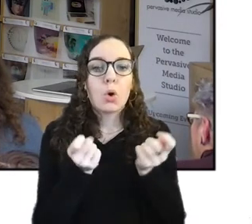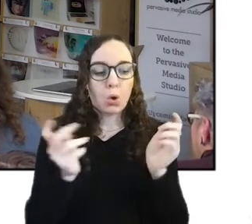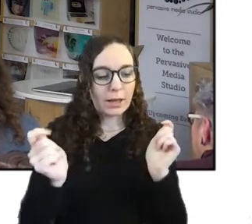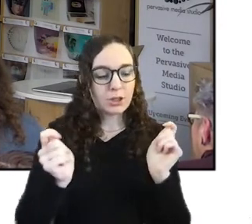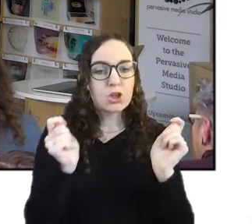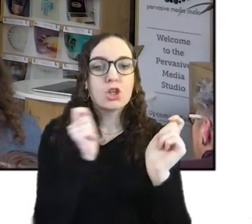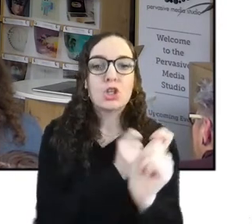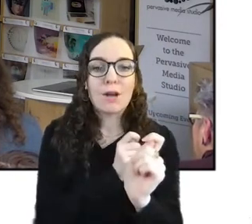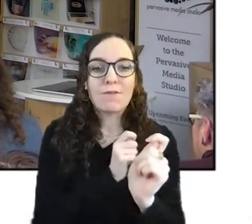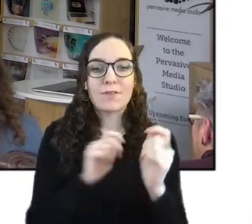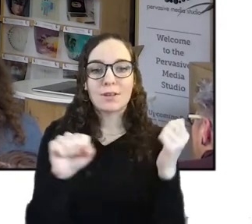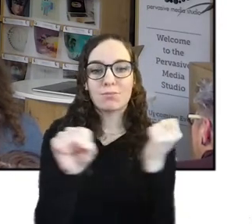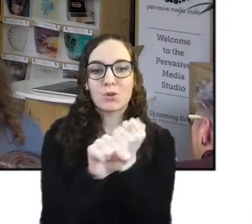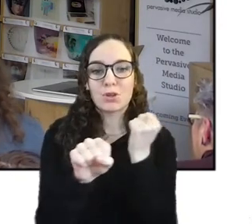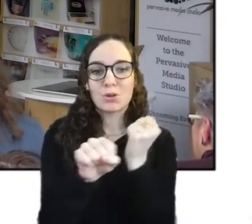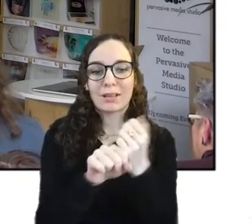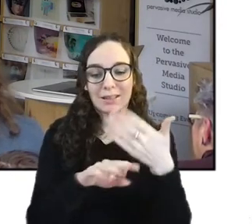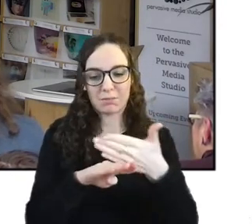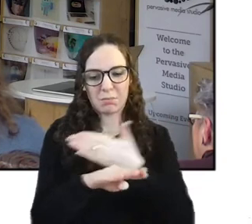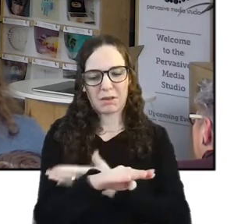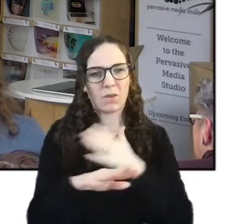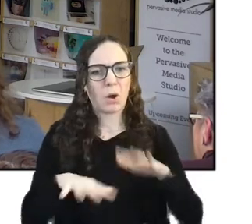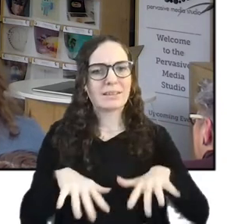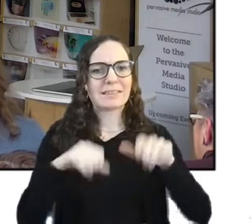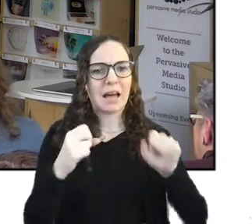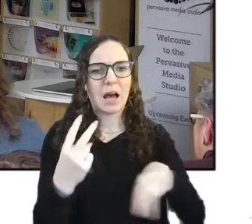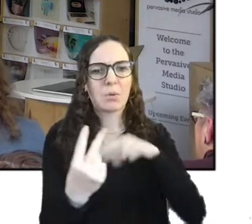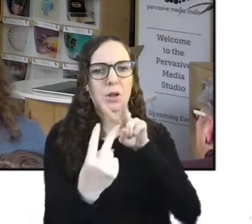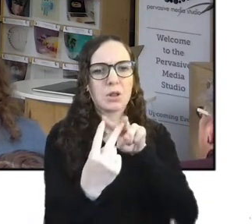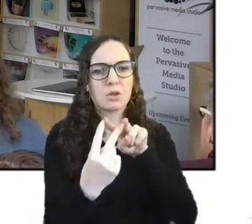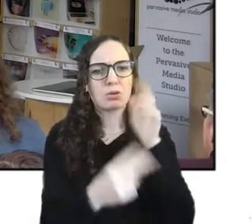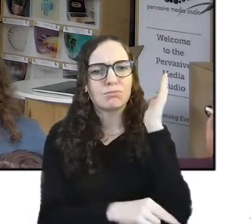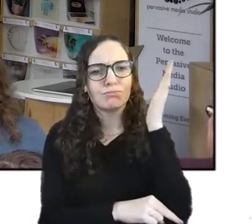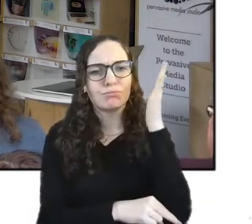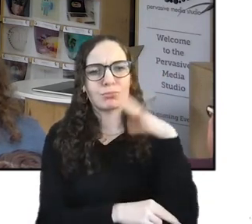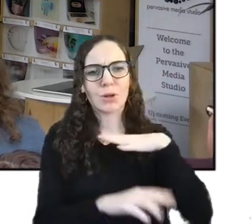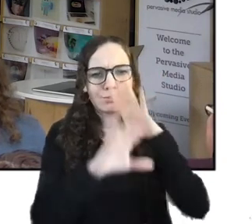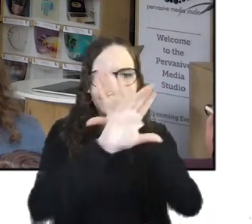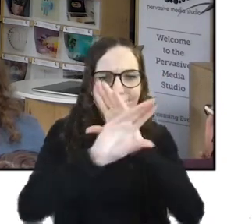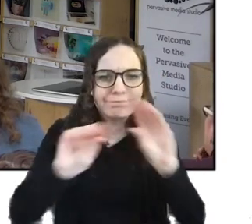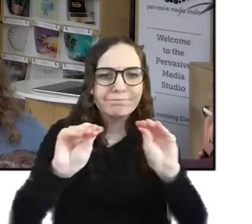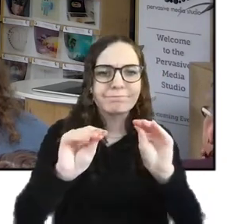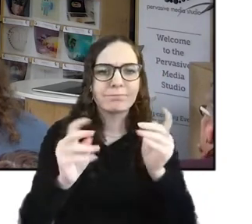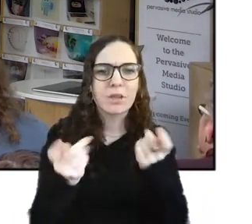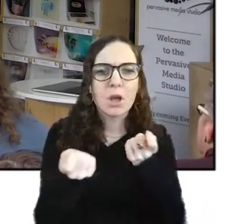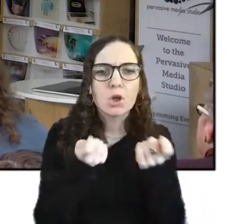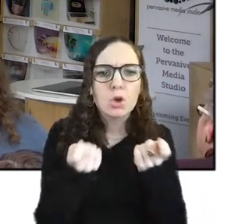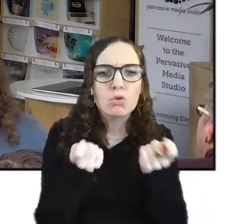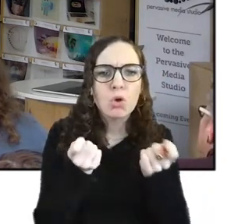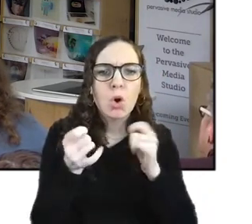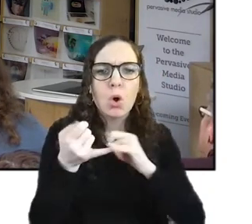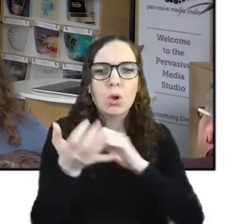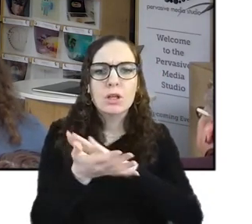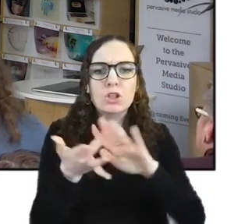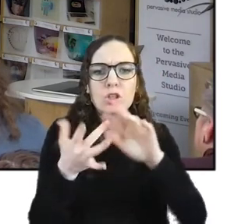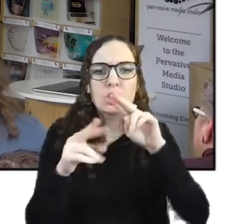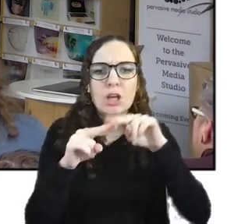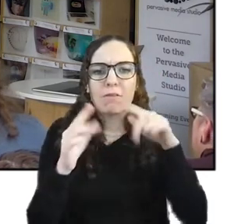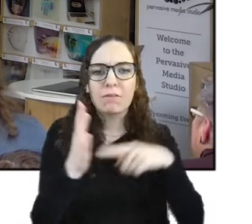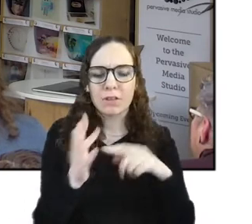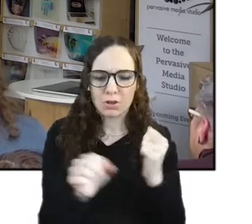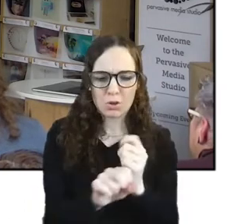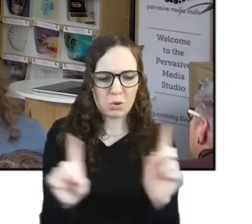we're just going to tell you a little bit about what we're doing with control shift this weekend so we're really excited to be